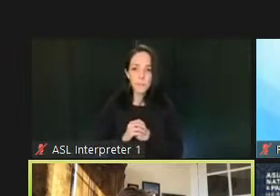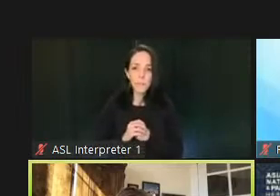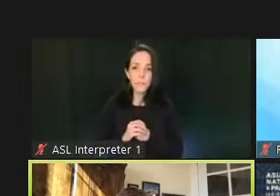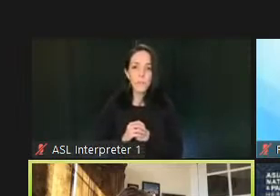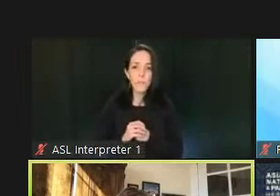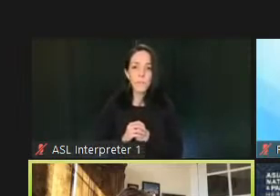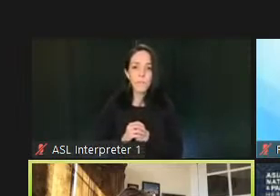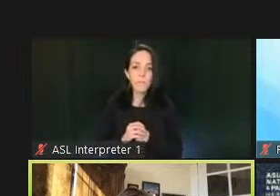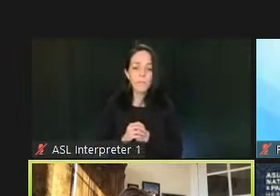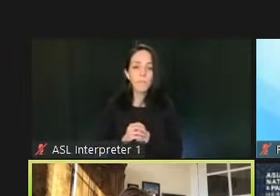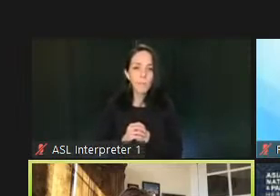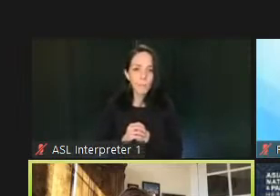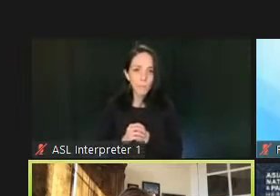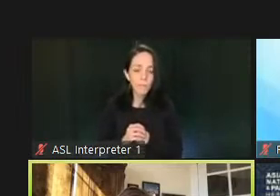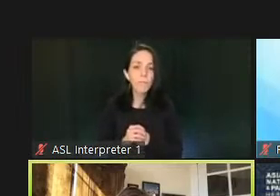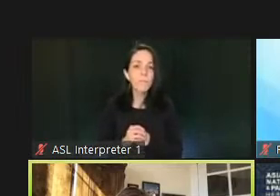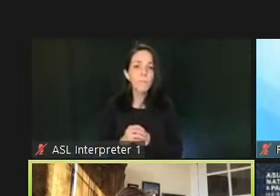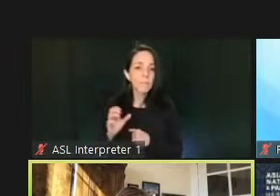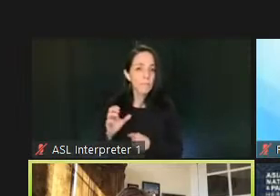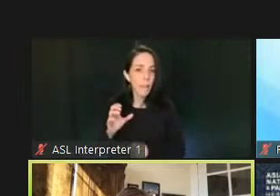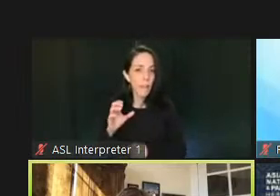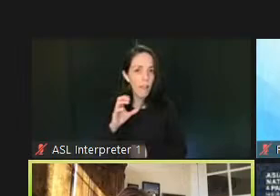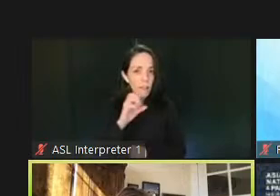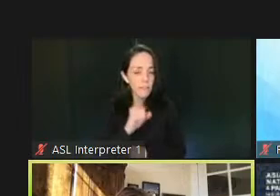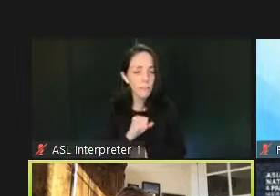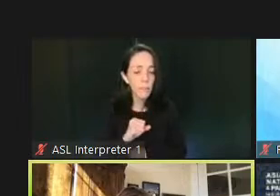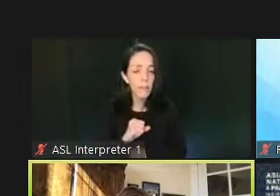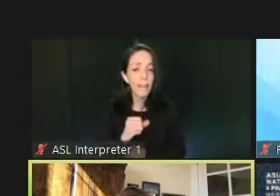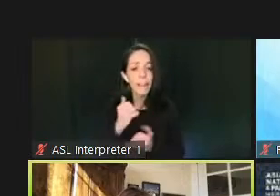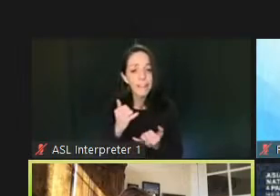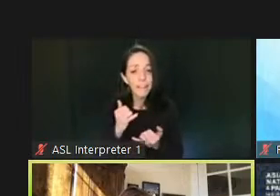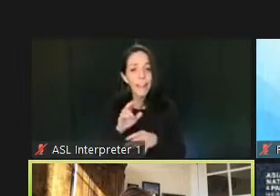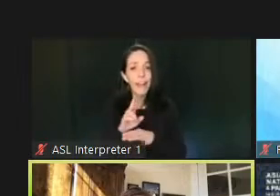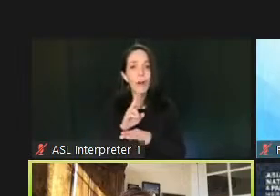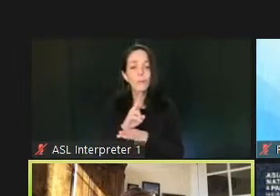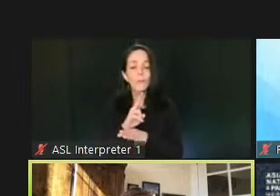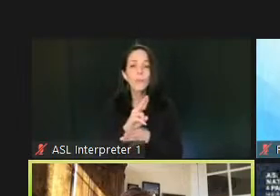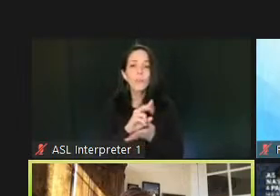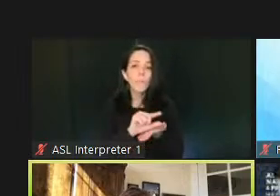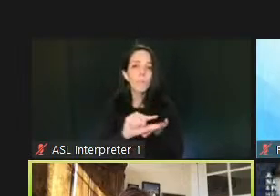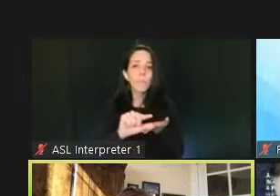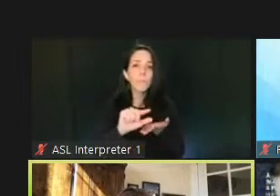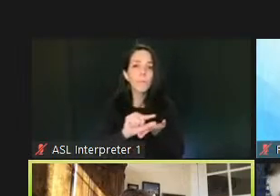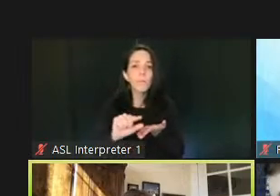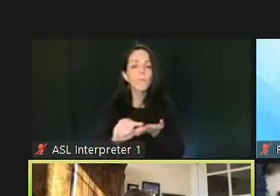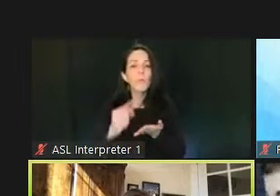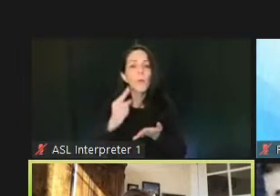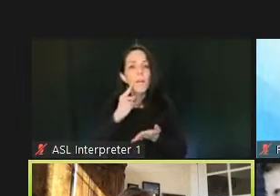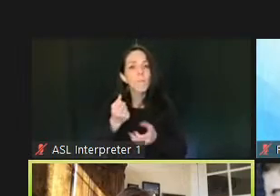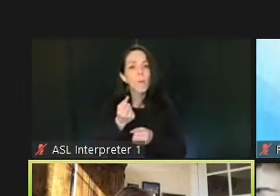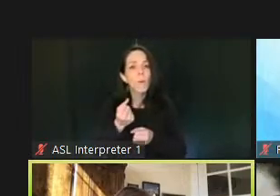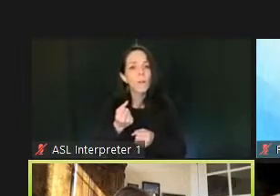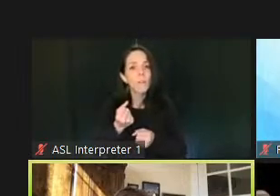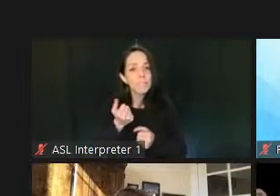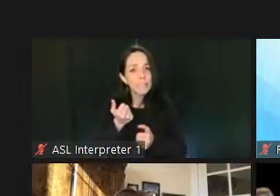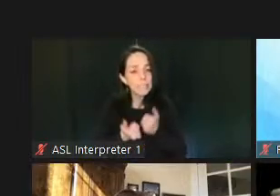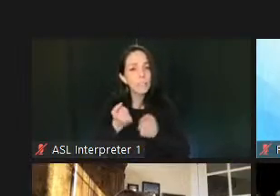proportion wise, and it's being used proportionally for every year.